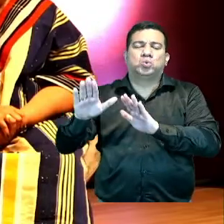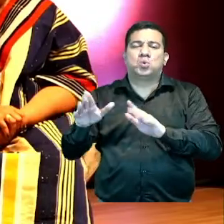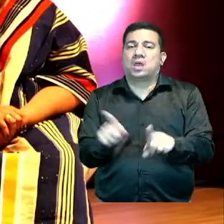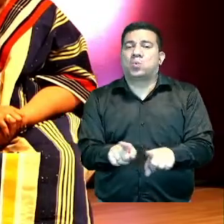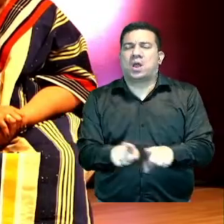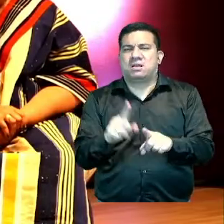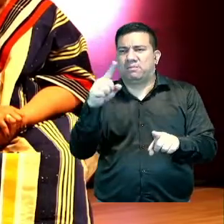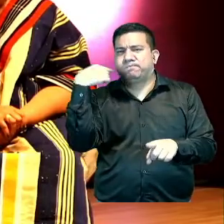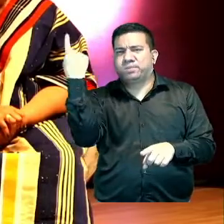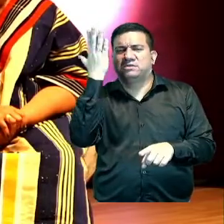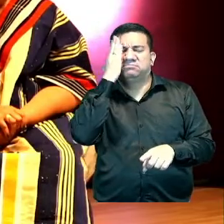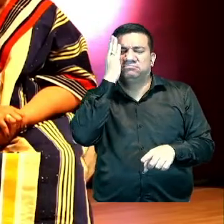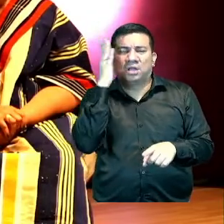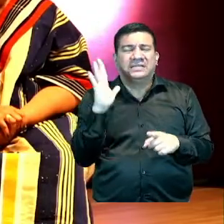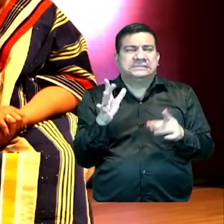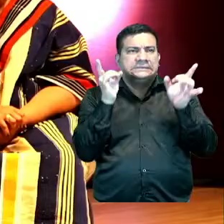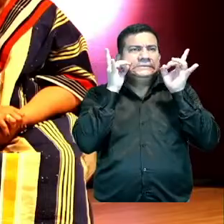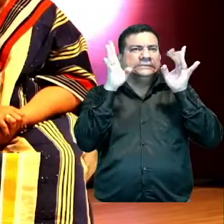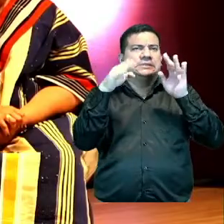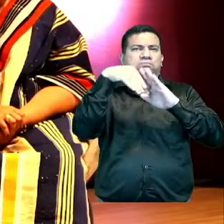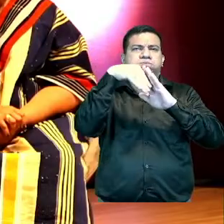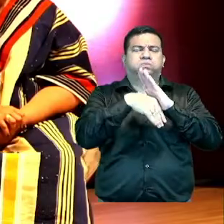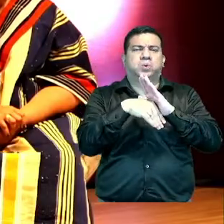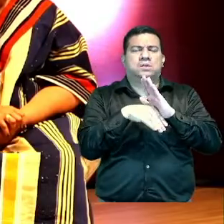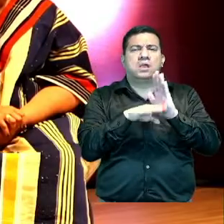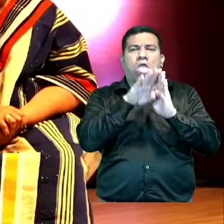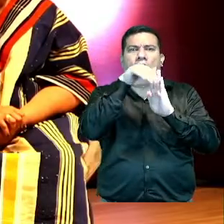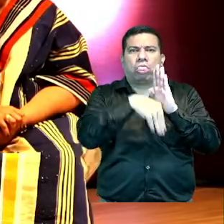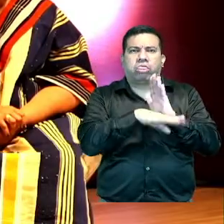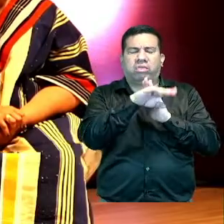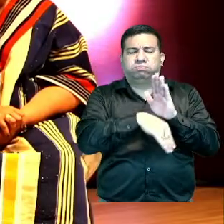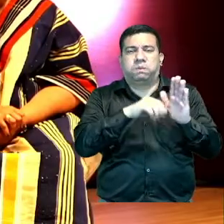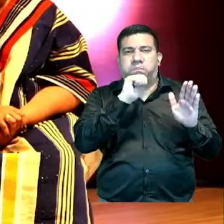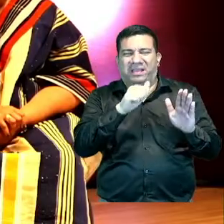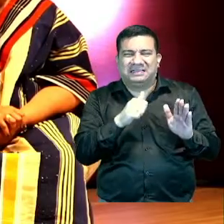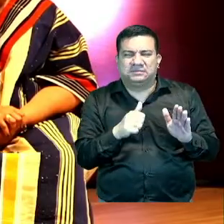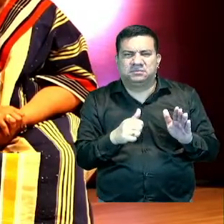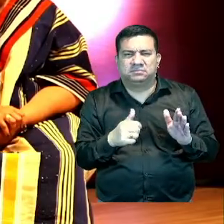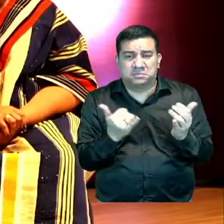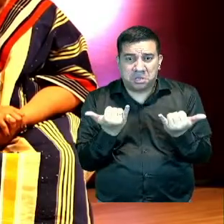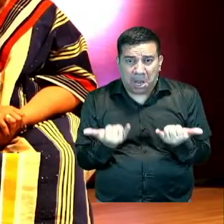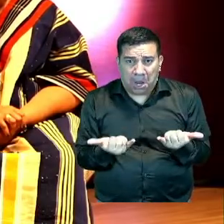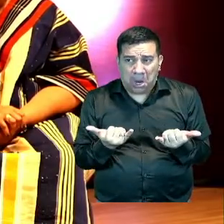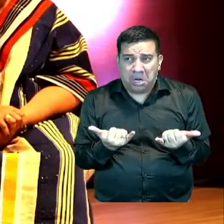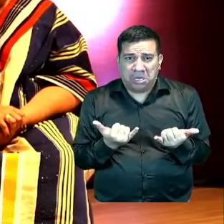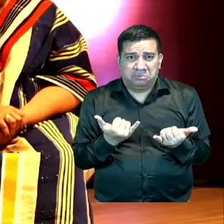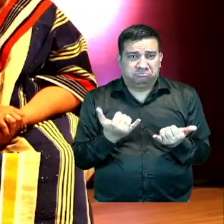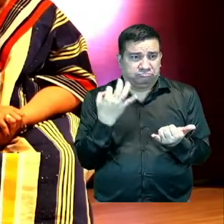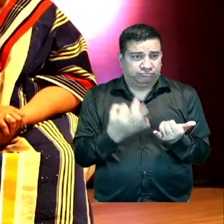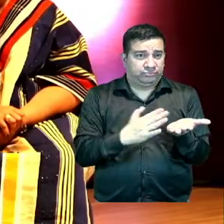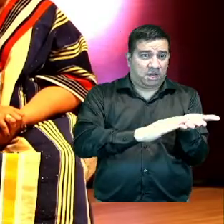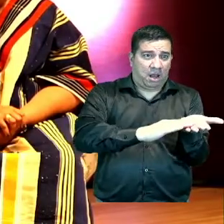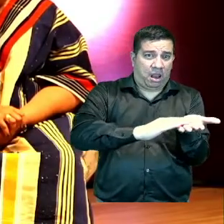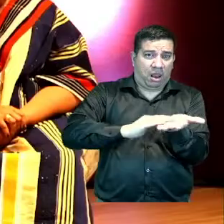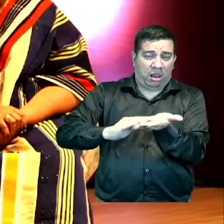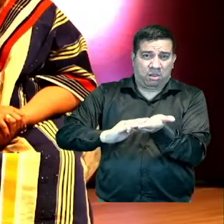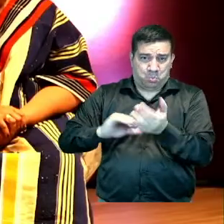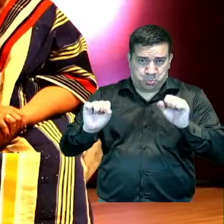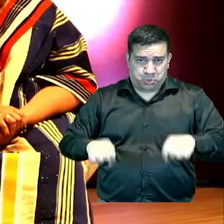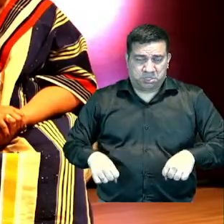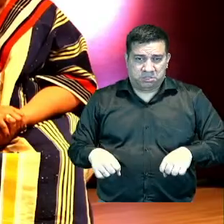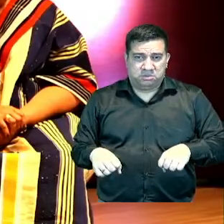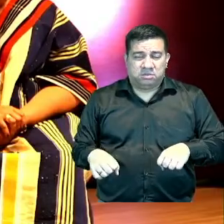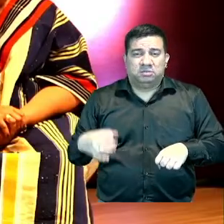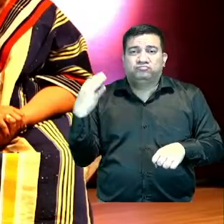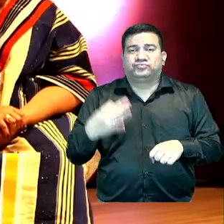where the academics call it, that has us full of uncertainties now. This is not going to go